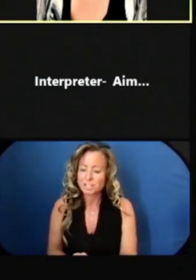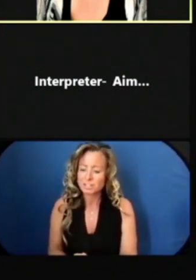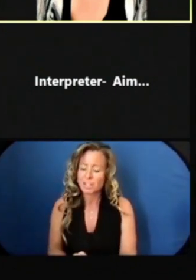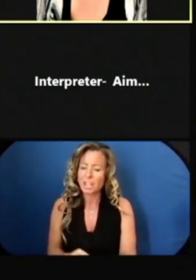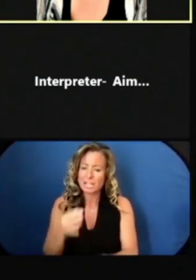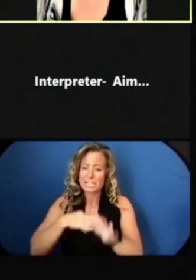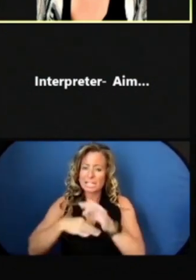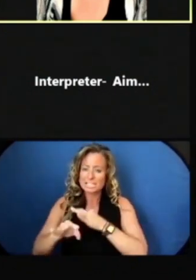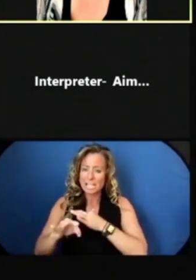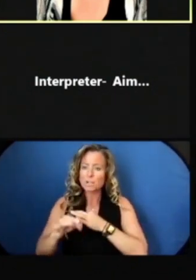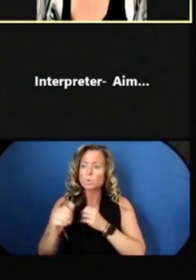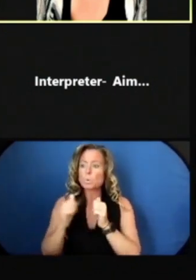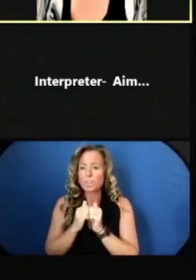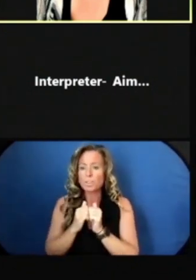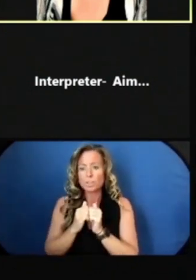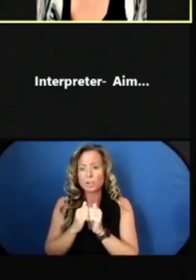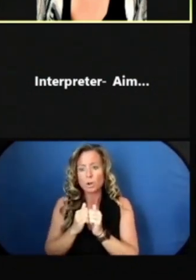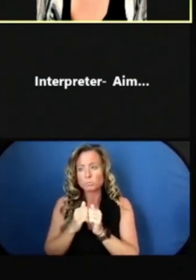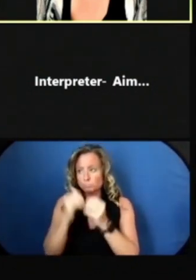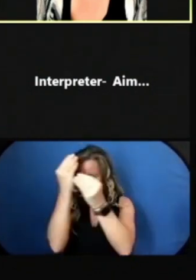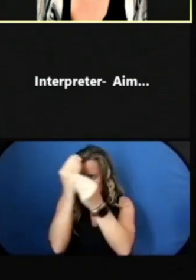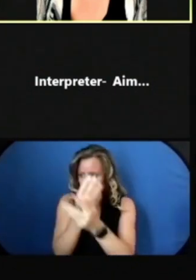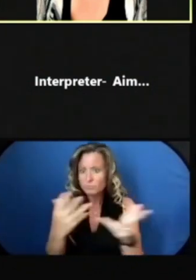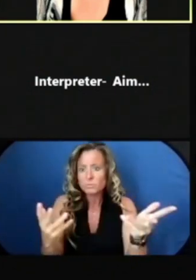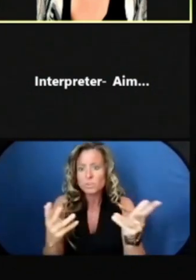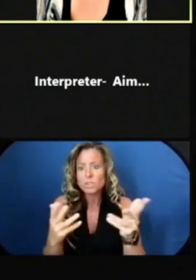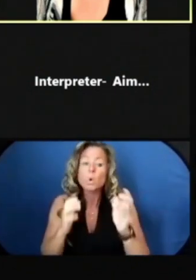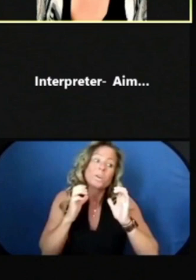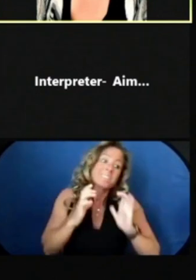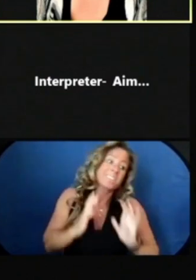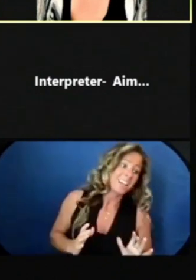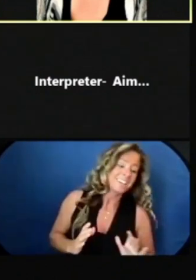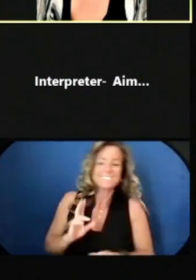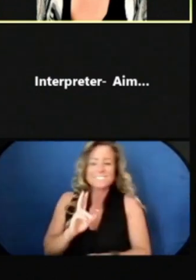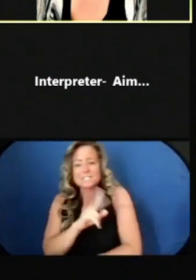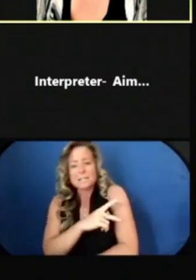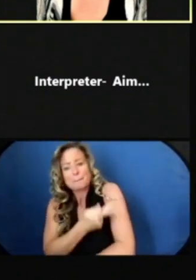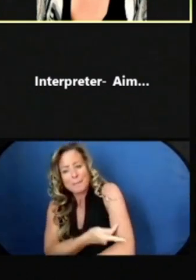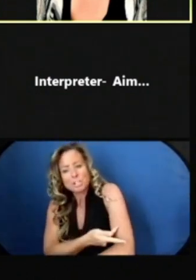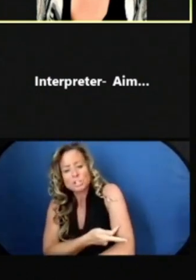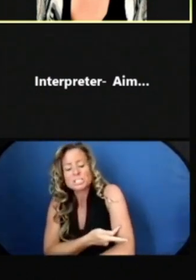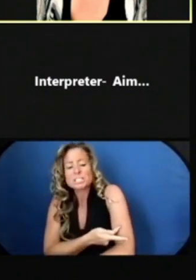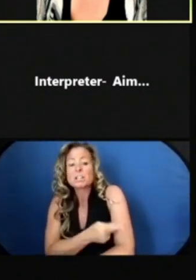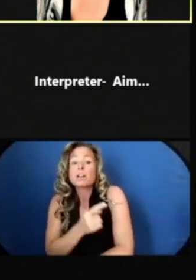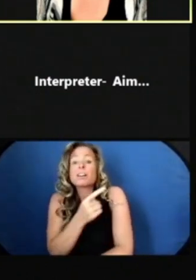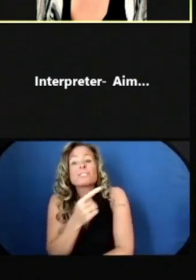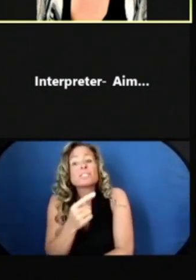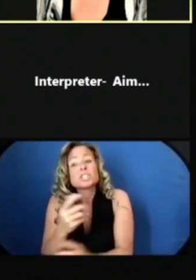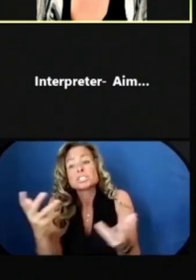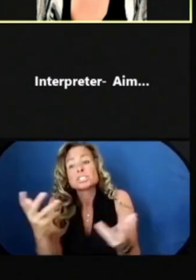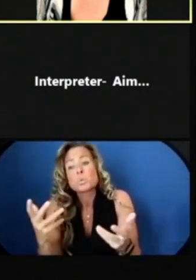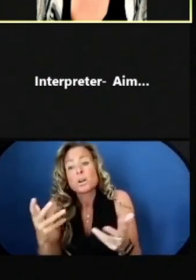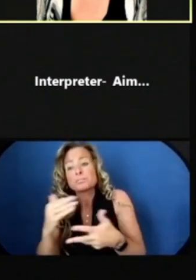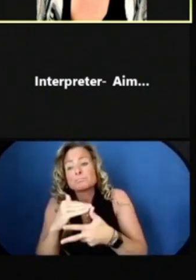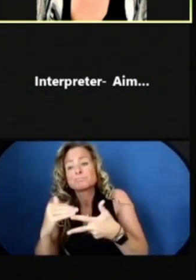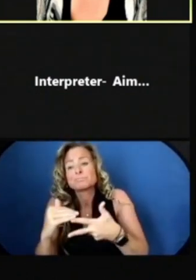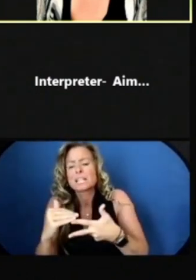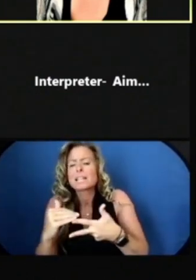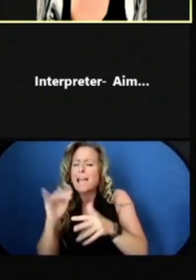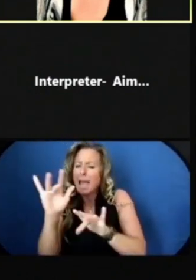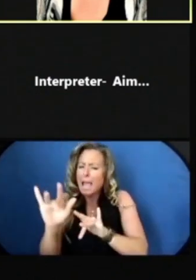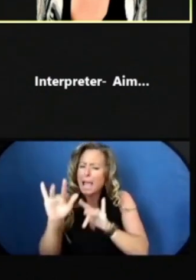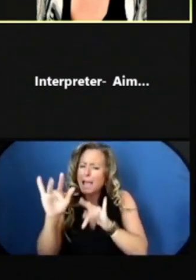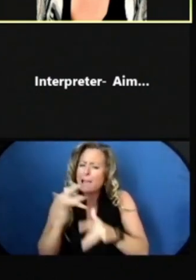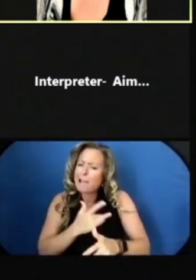with patients or clients. And the next thing is empathy. And you need